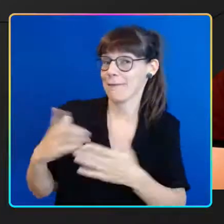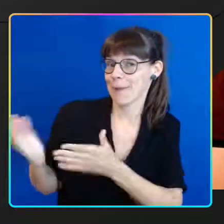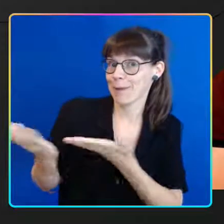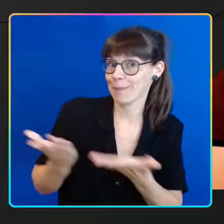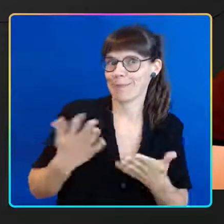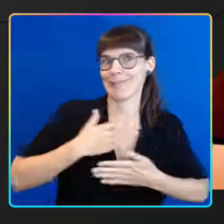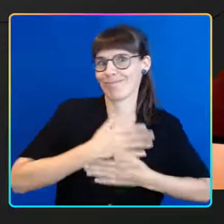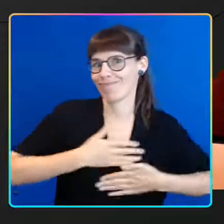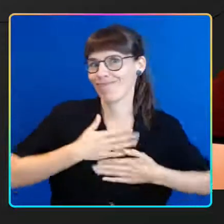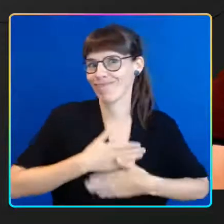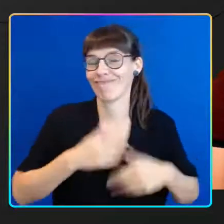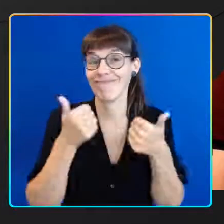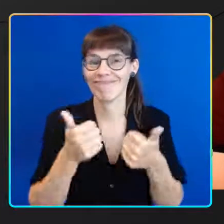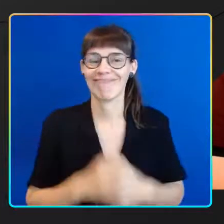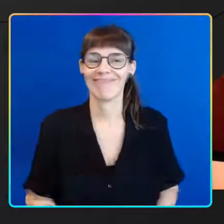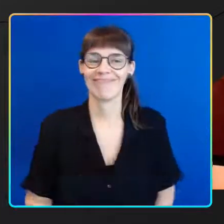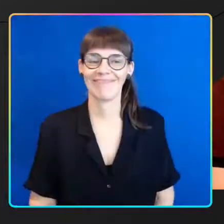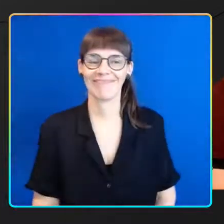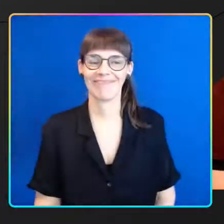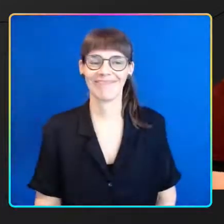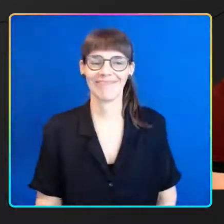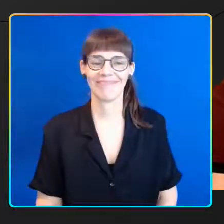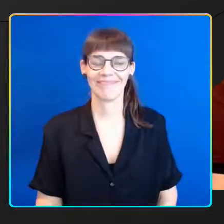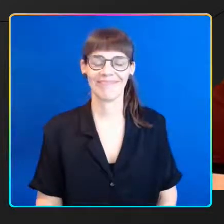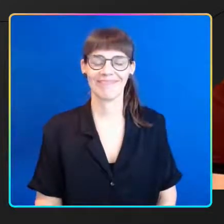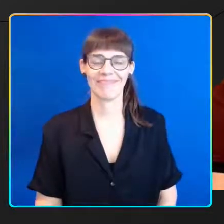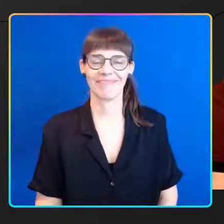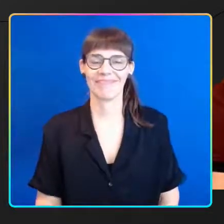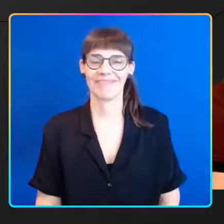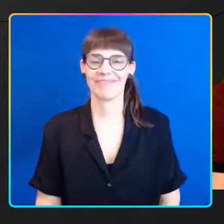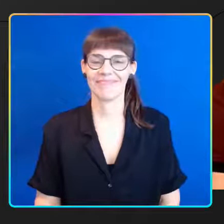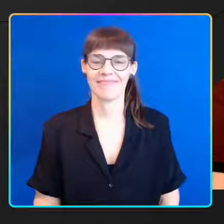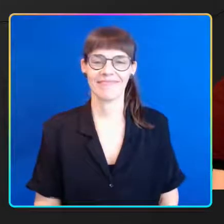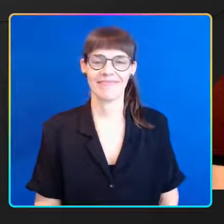you. Thank you.